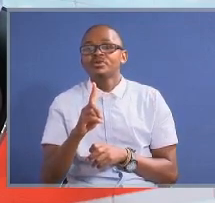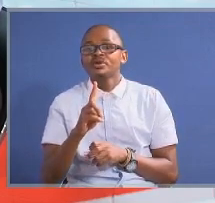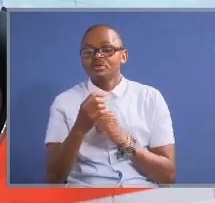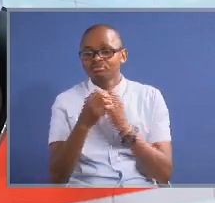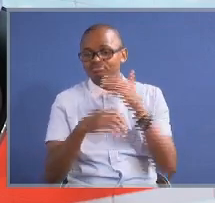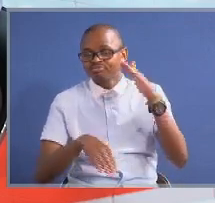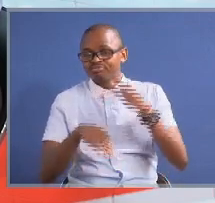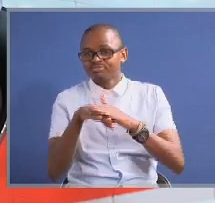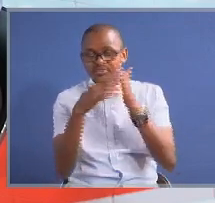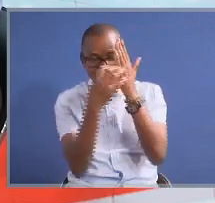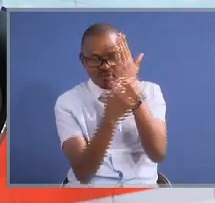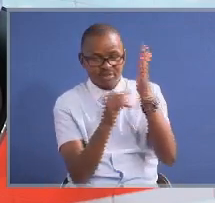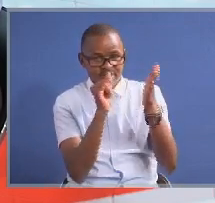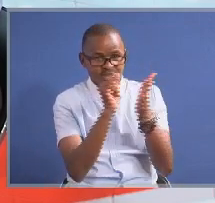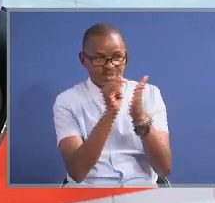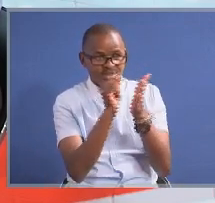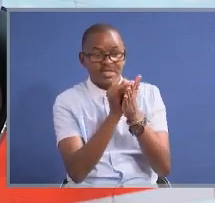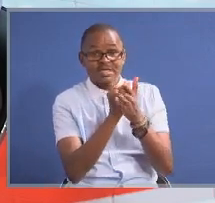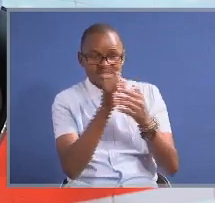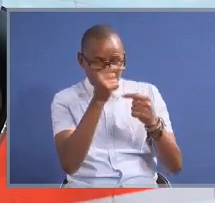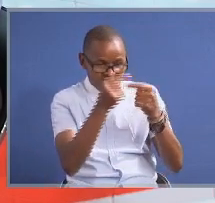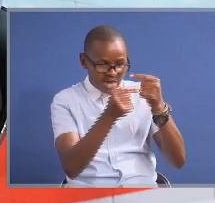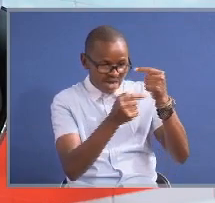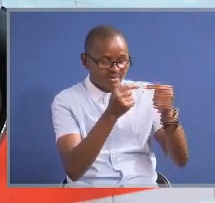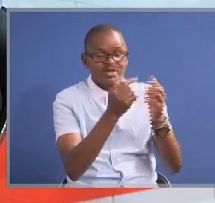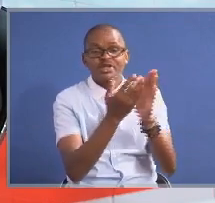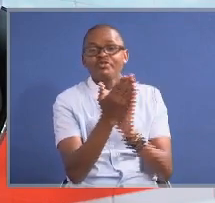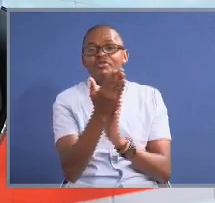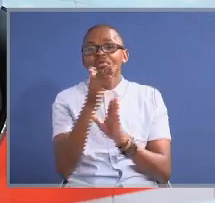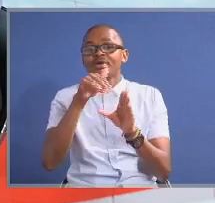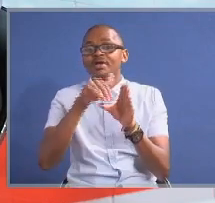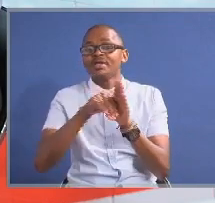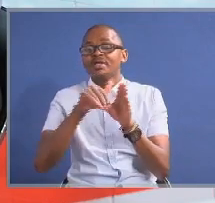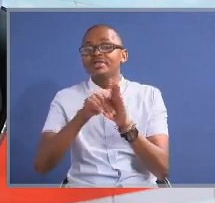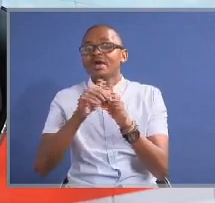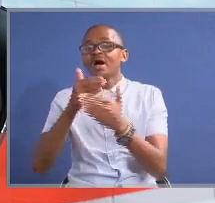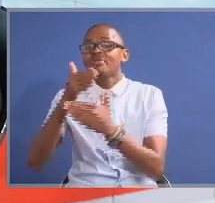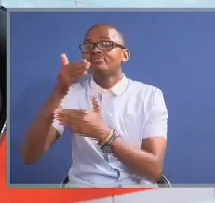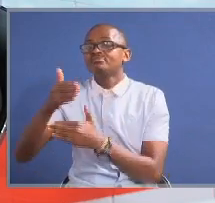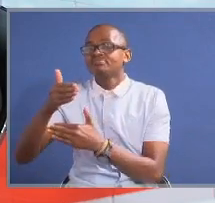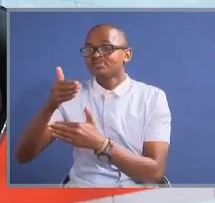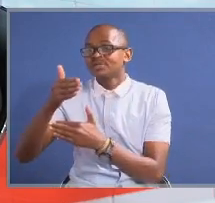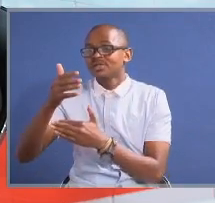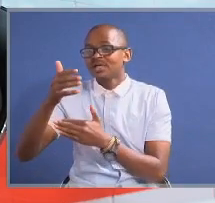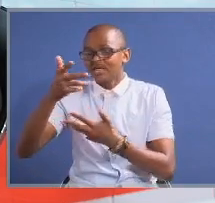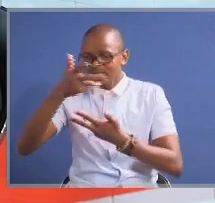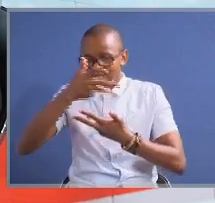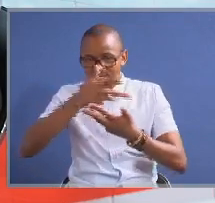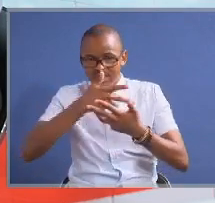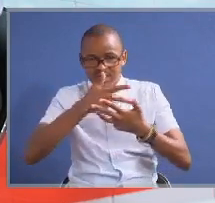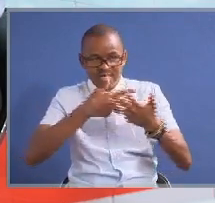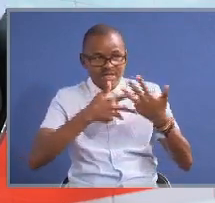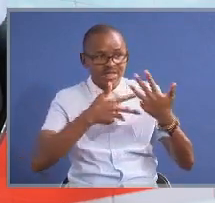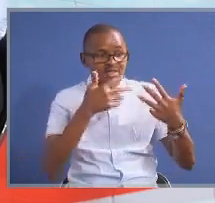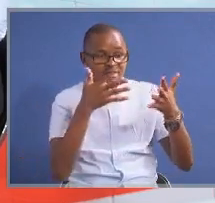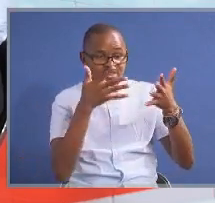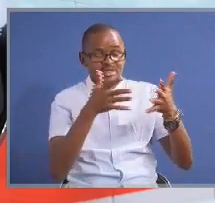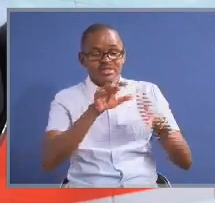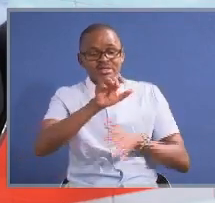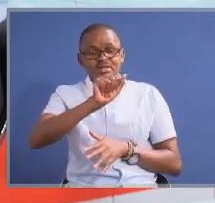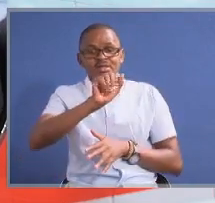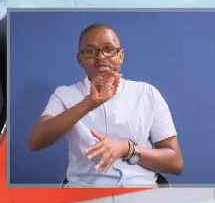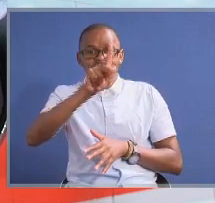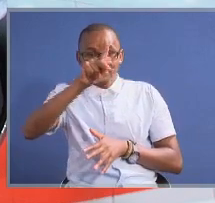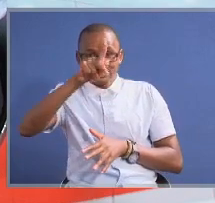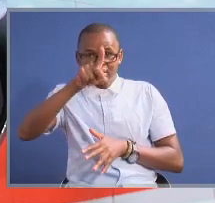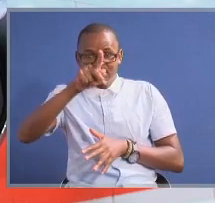poverty and making sure that there's a sustainable development taking place after that, and integrating, you know, these ACP